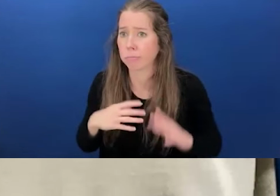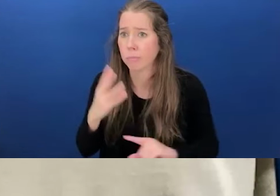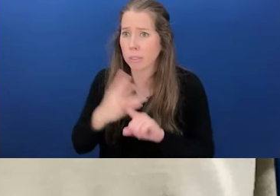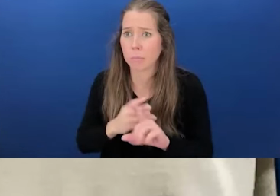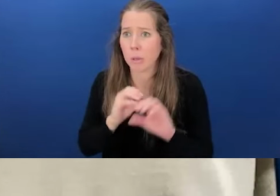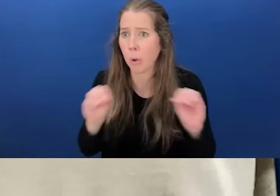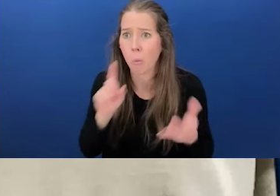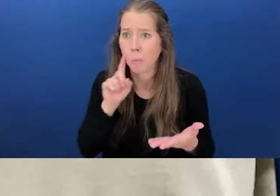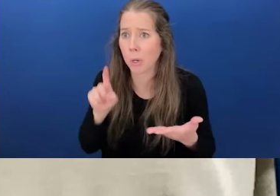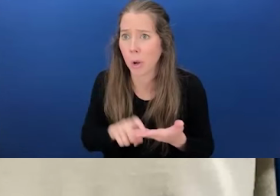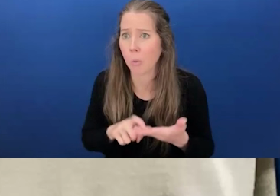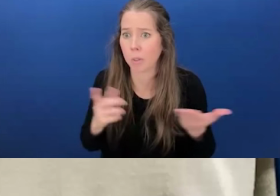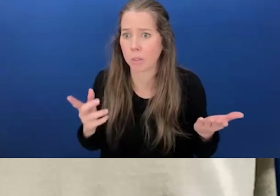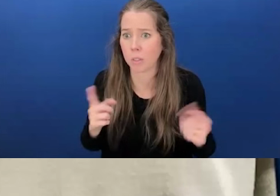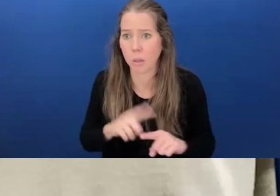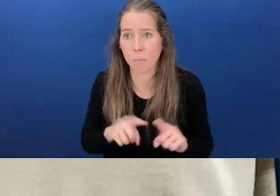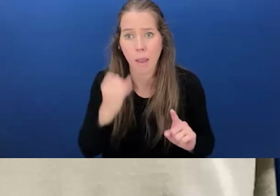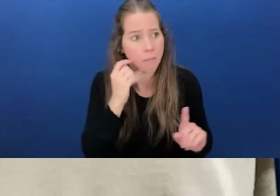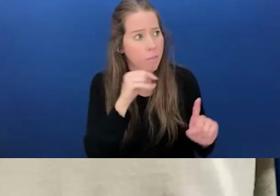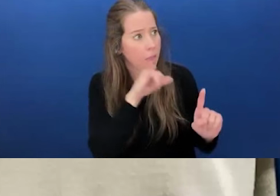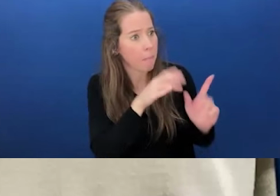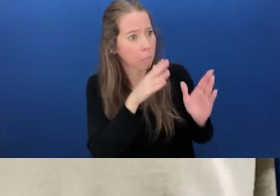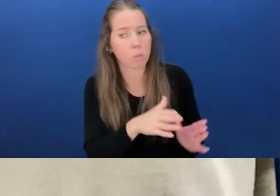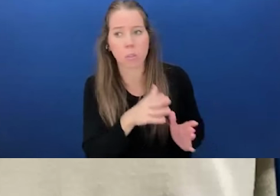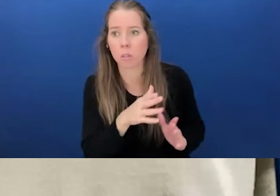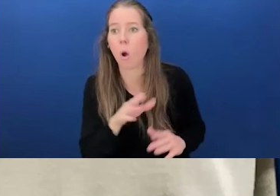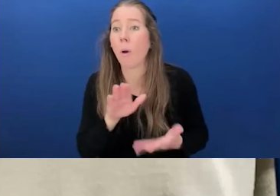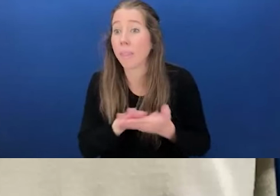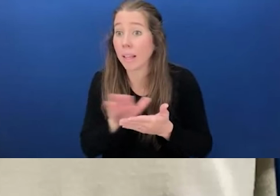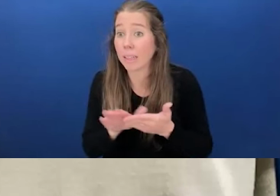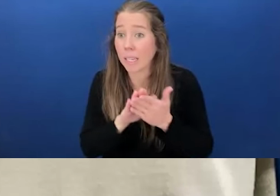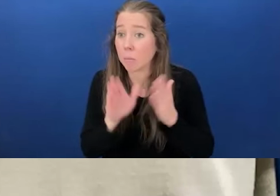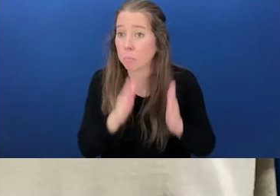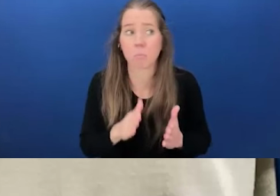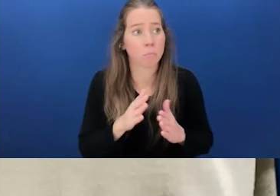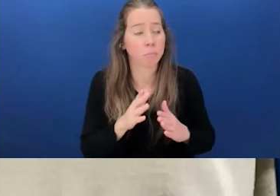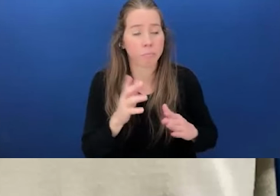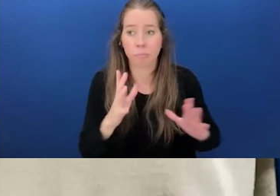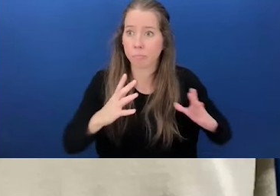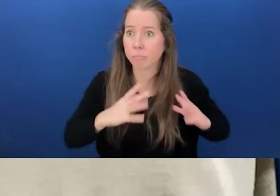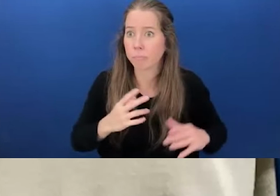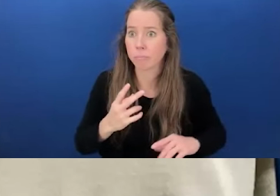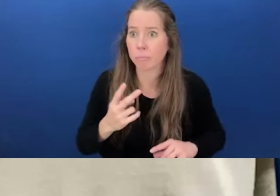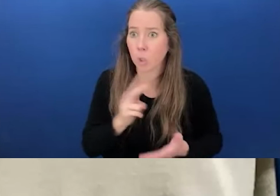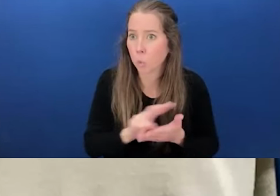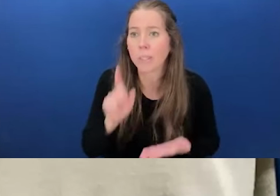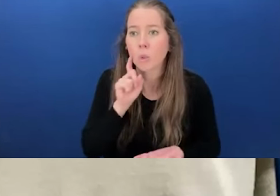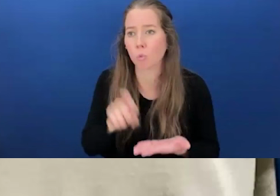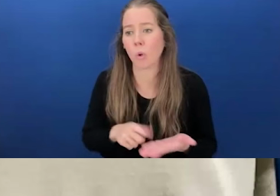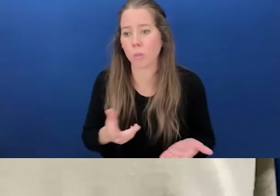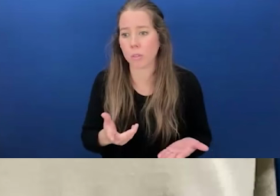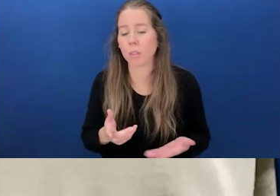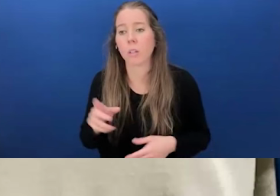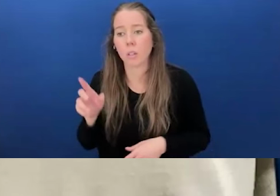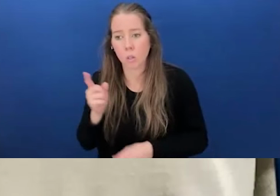one will notice, but if the janitor's gone for 2 weeks, you'll definitely notice. Yeah. Yeah, and so I think, you know, not using the term support staff